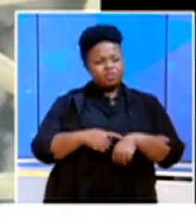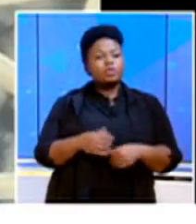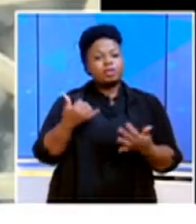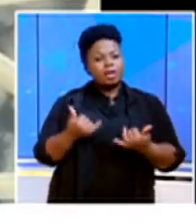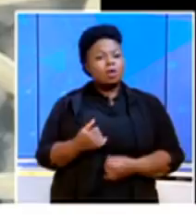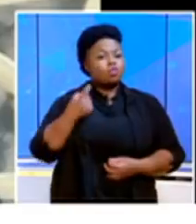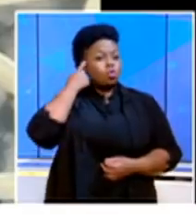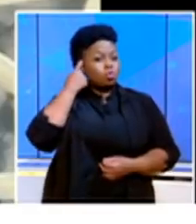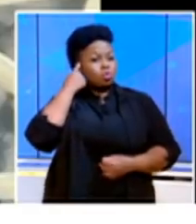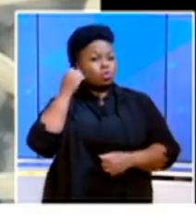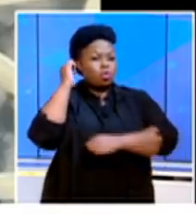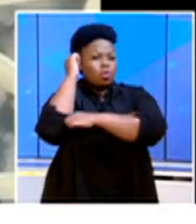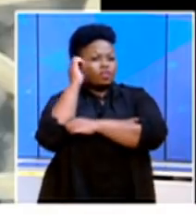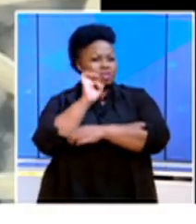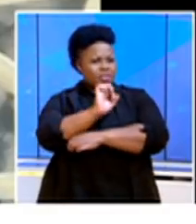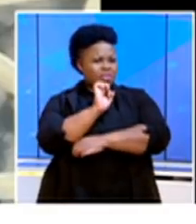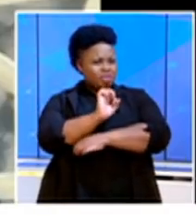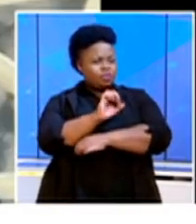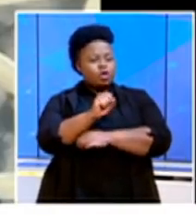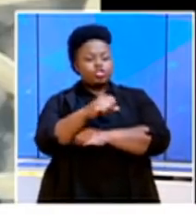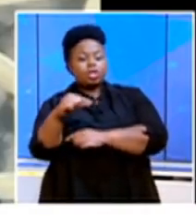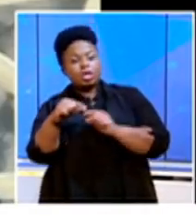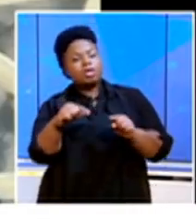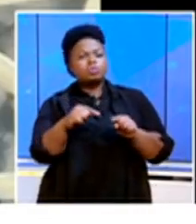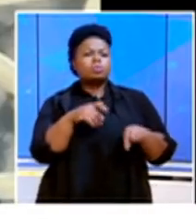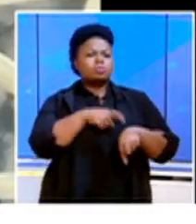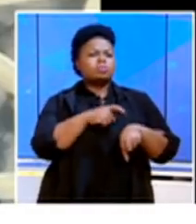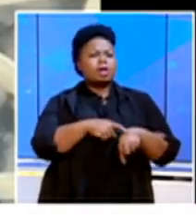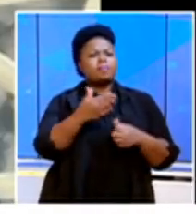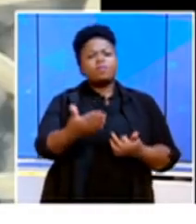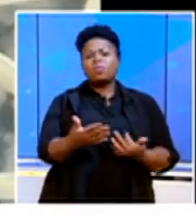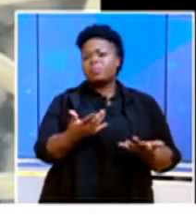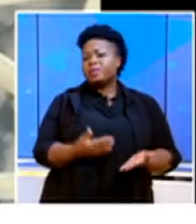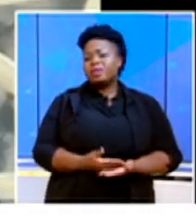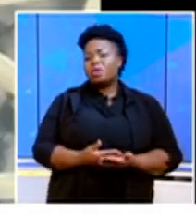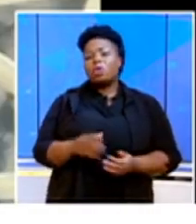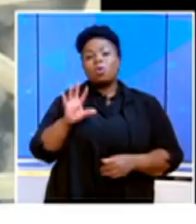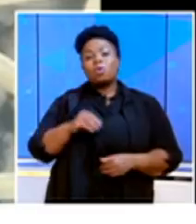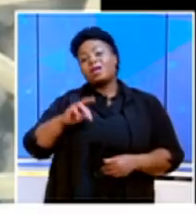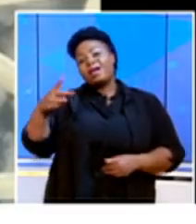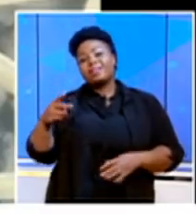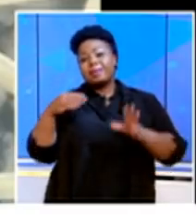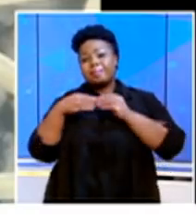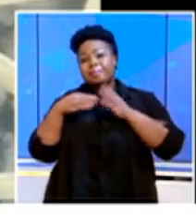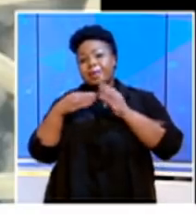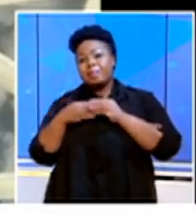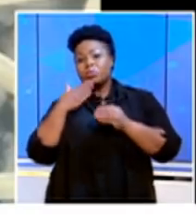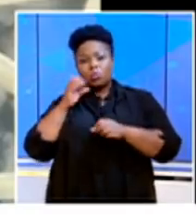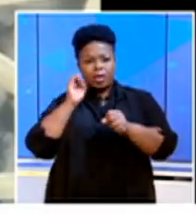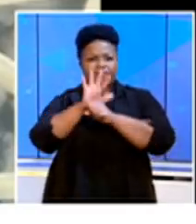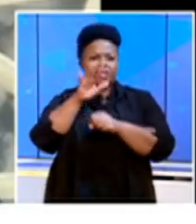have the space to be able to make sure that all of the cadres that could be affected by this decision